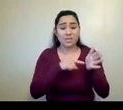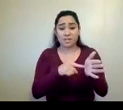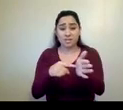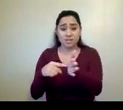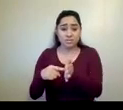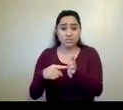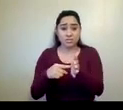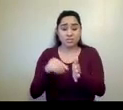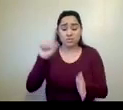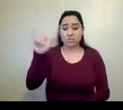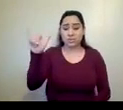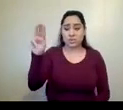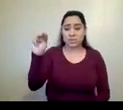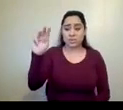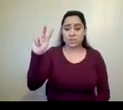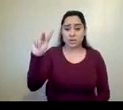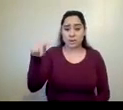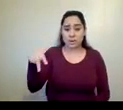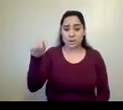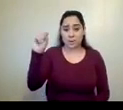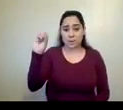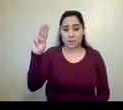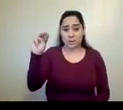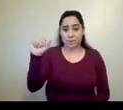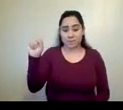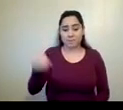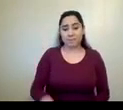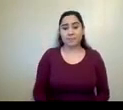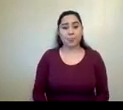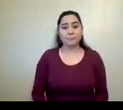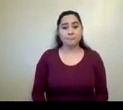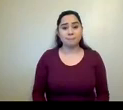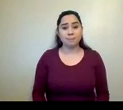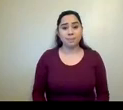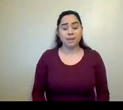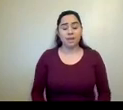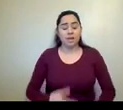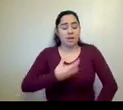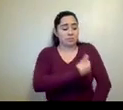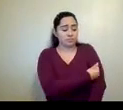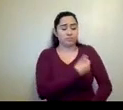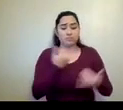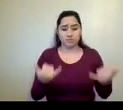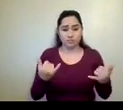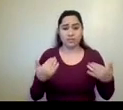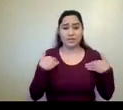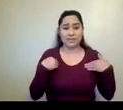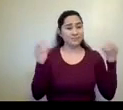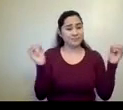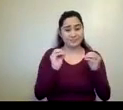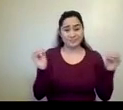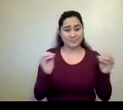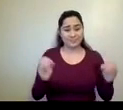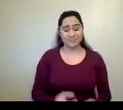been reported but are rare. There's currently no vaccine to prevent coronavirus disease.